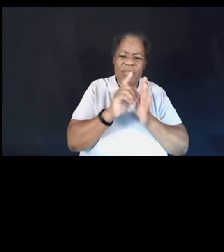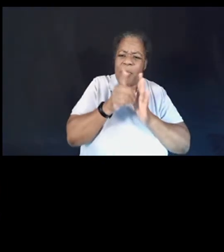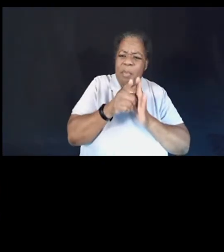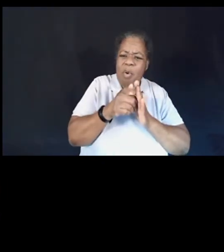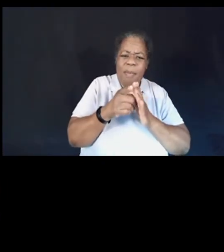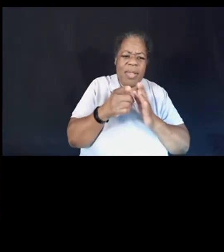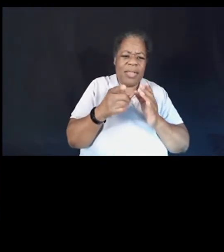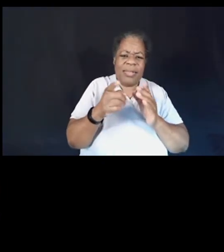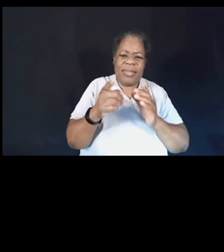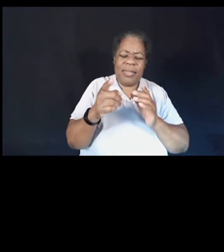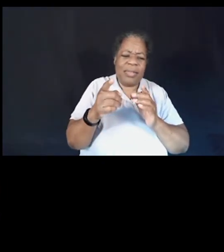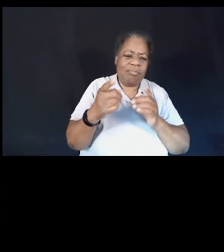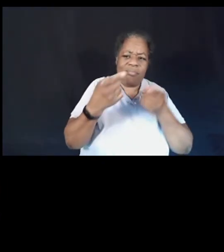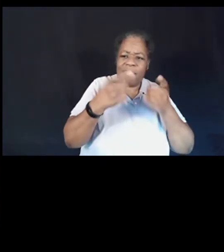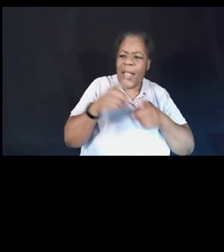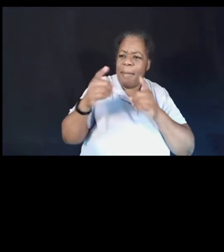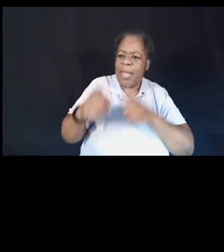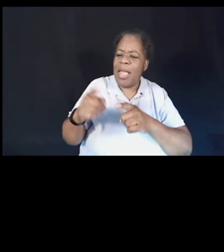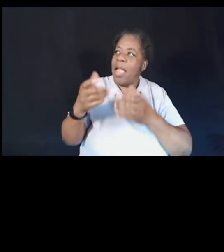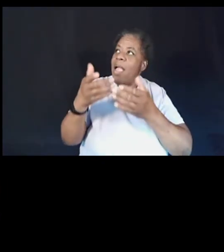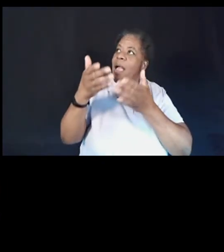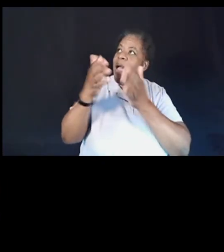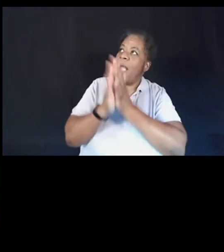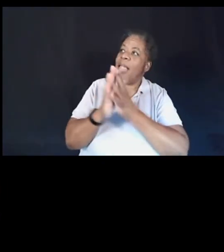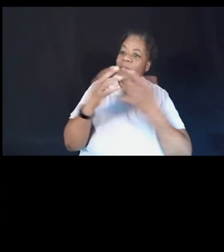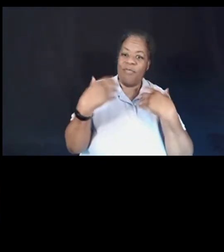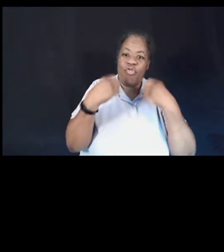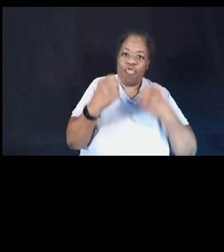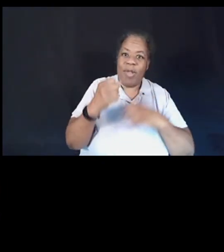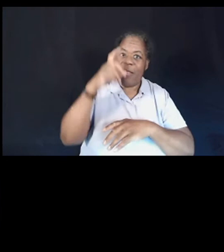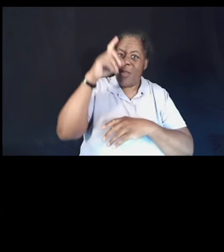ask for strength and wisdom for those moments.